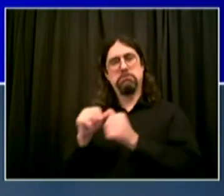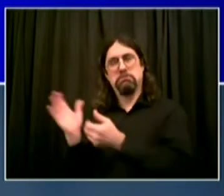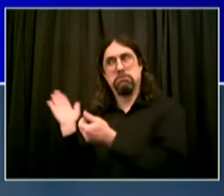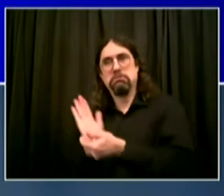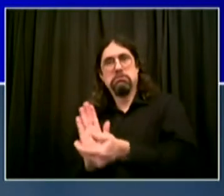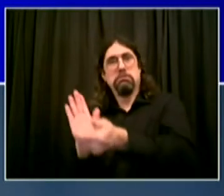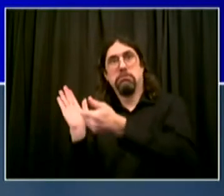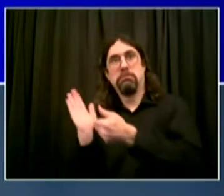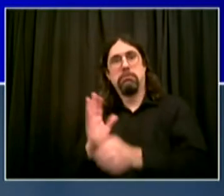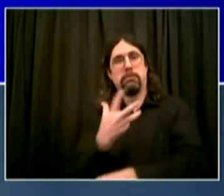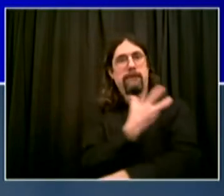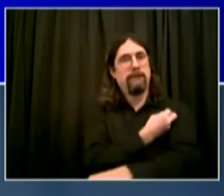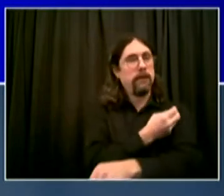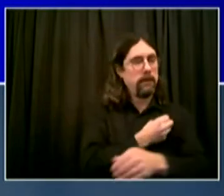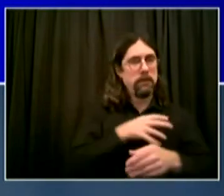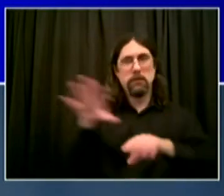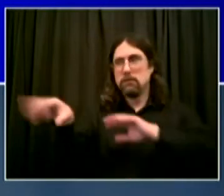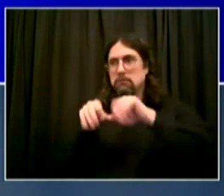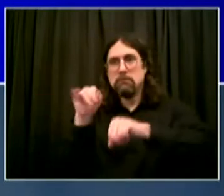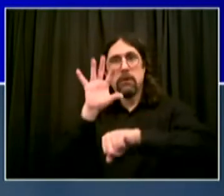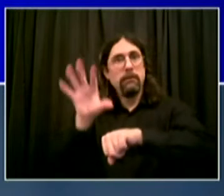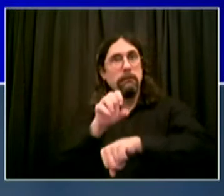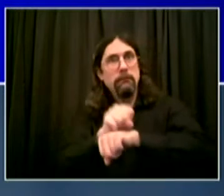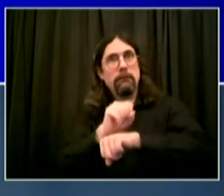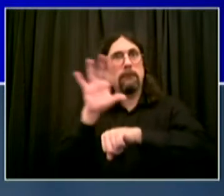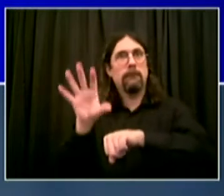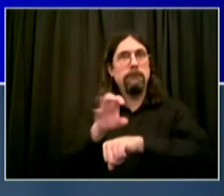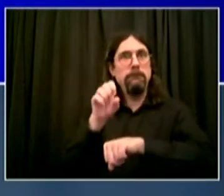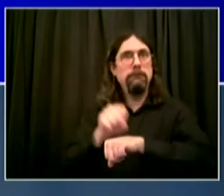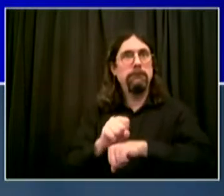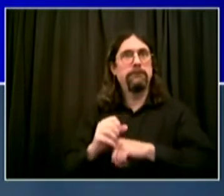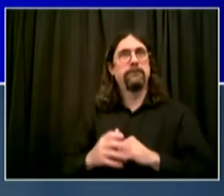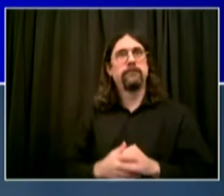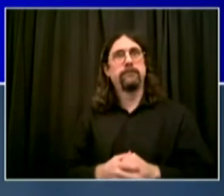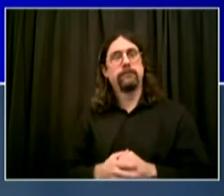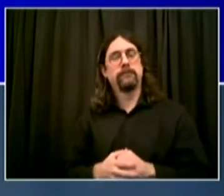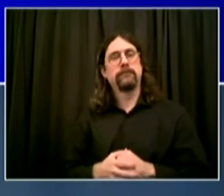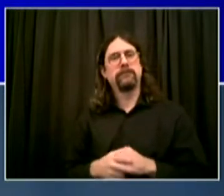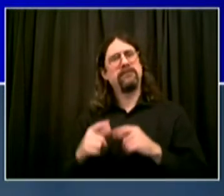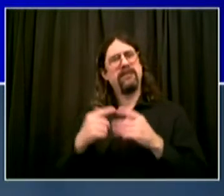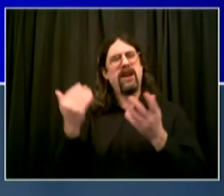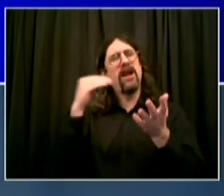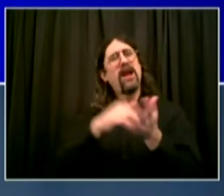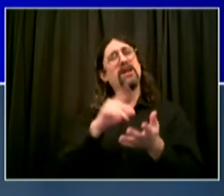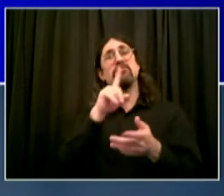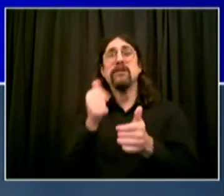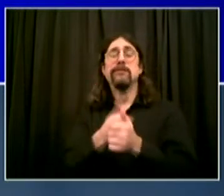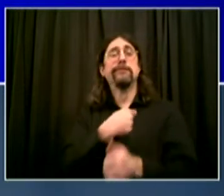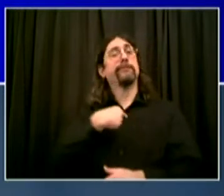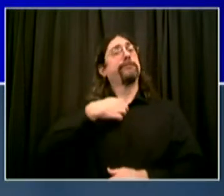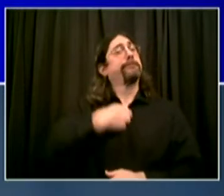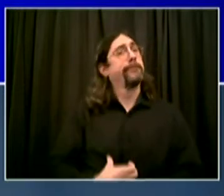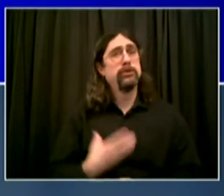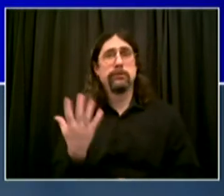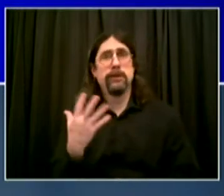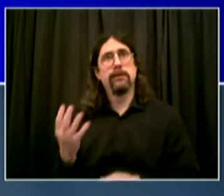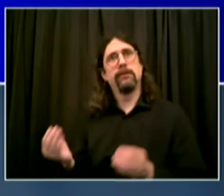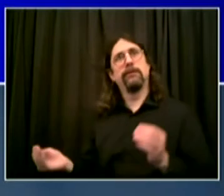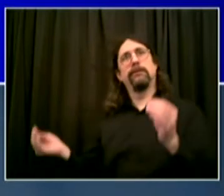strength until we have the supply. And when we do, then we get to go deep into neighborhoods, deep into the grassroots with the kind of vaccination effort that